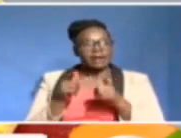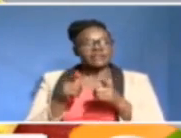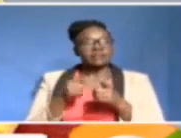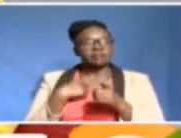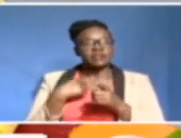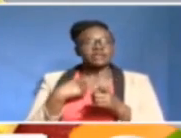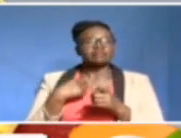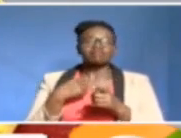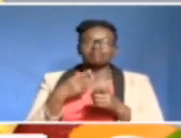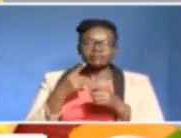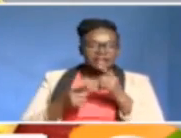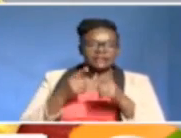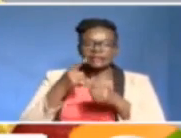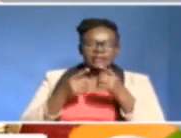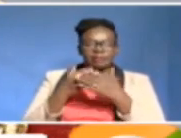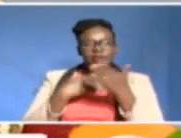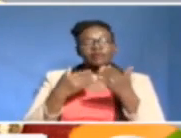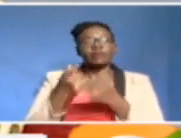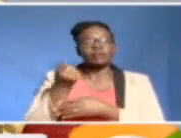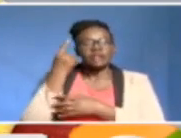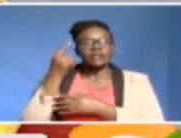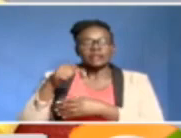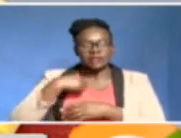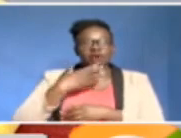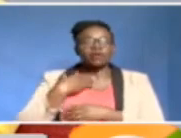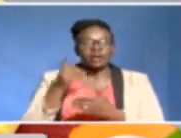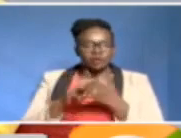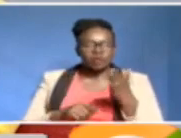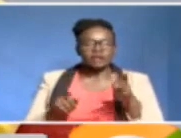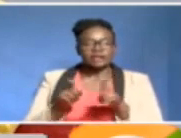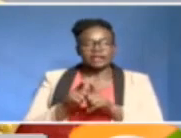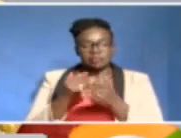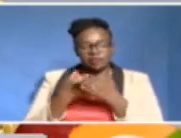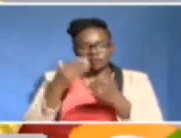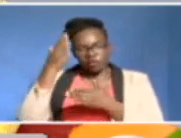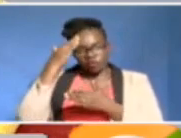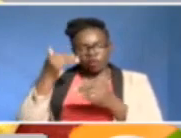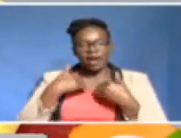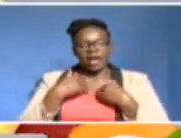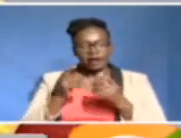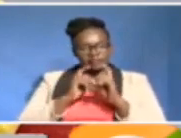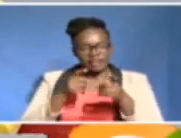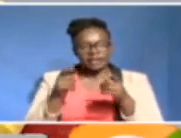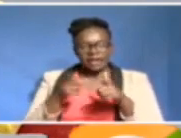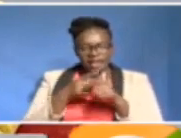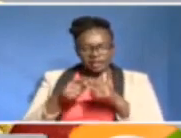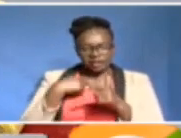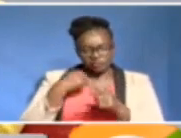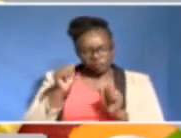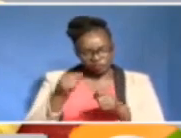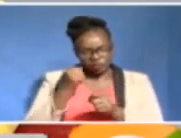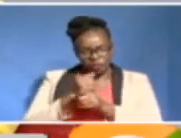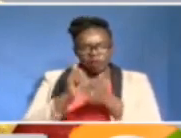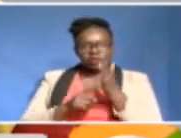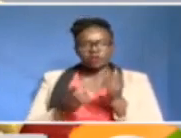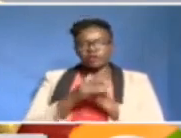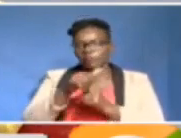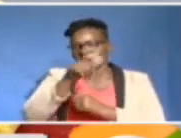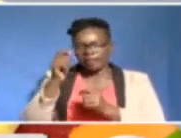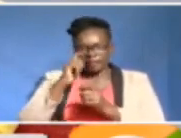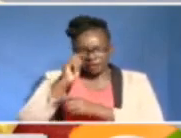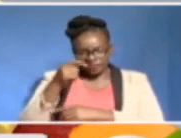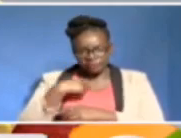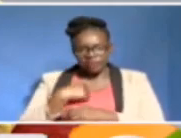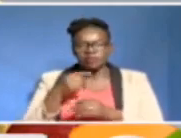what I wanted. It took me a while to realize I had a talent and what can I work on to make me be respected, to make me get what I